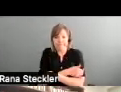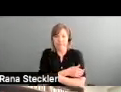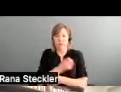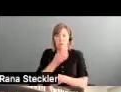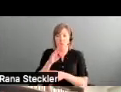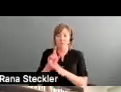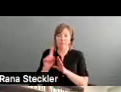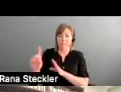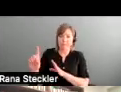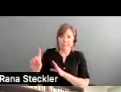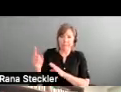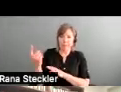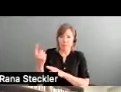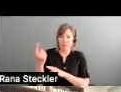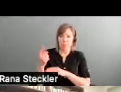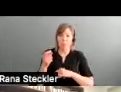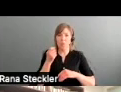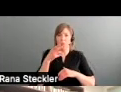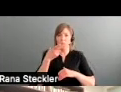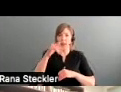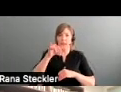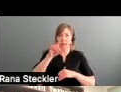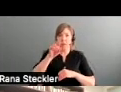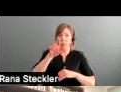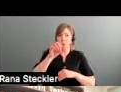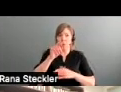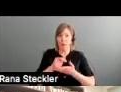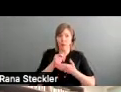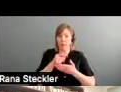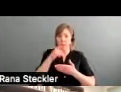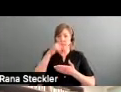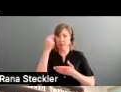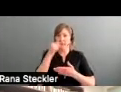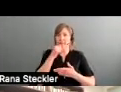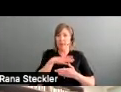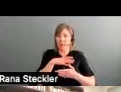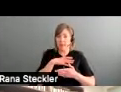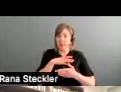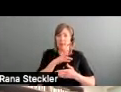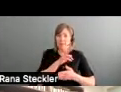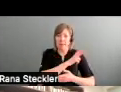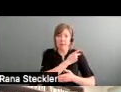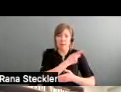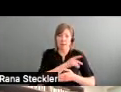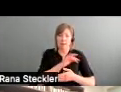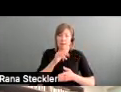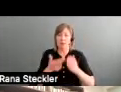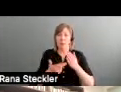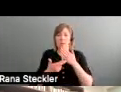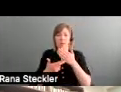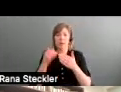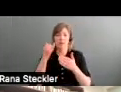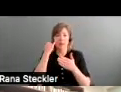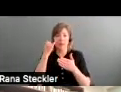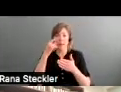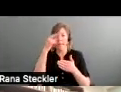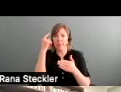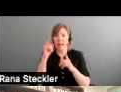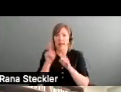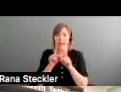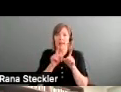seclusion, and hydrotherapy in the case of Black female patients. And again, this reinforced ideas about Blacks as